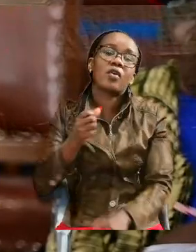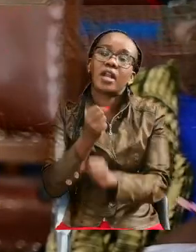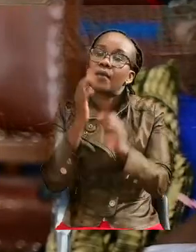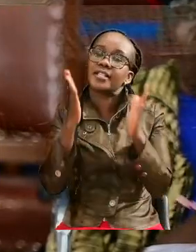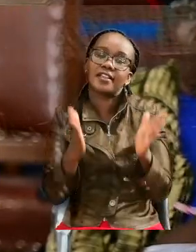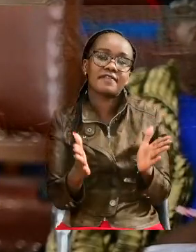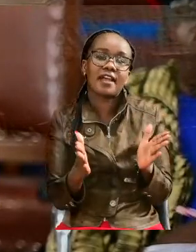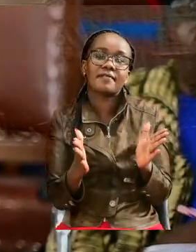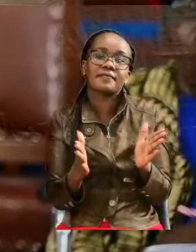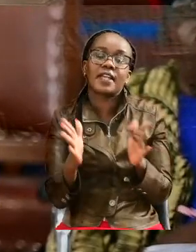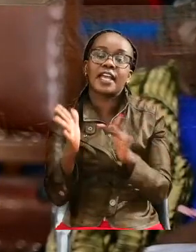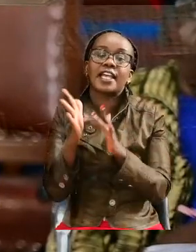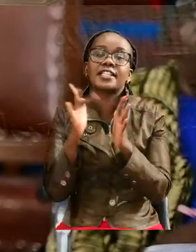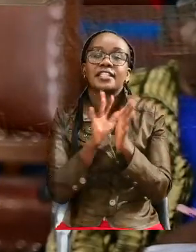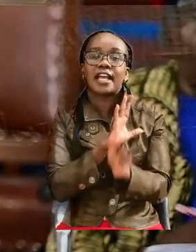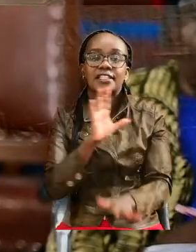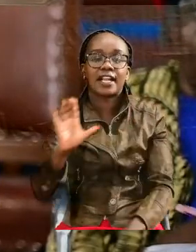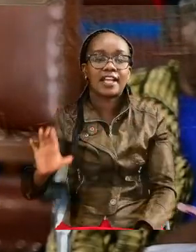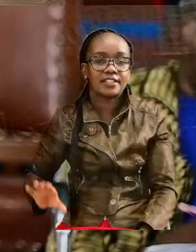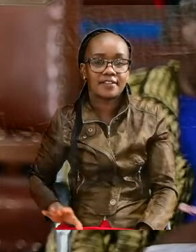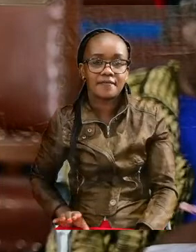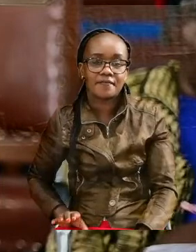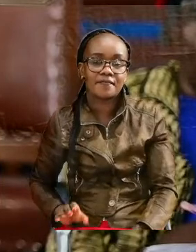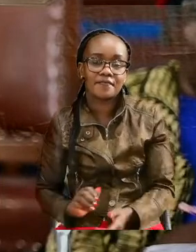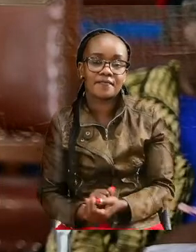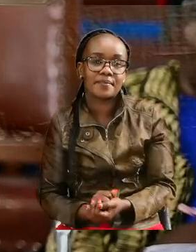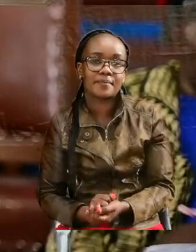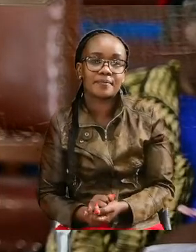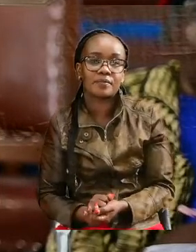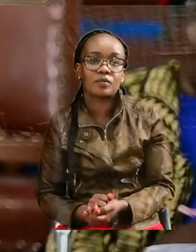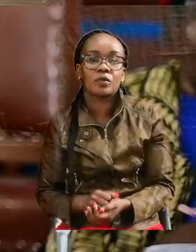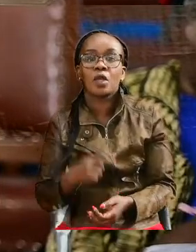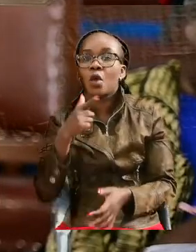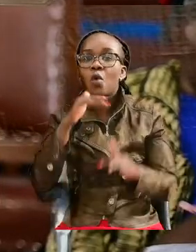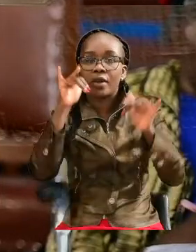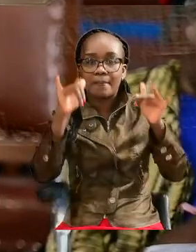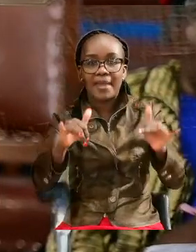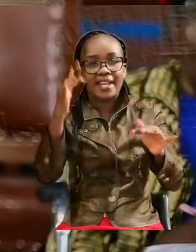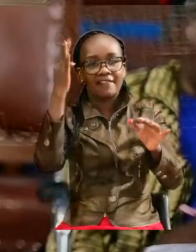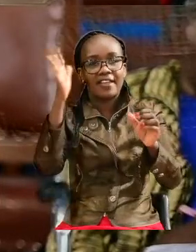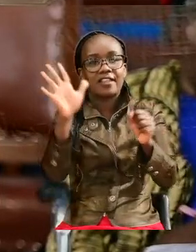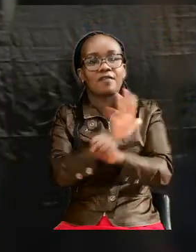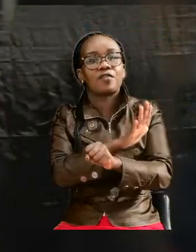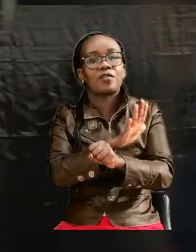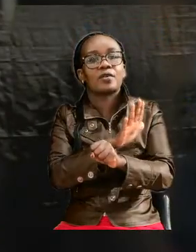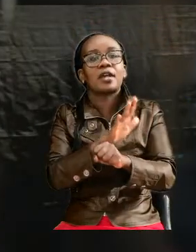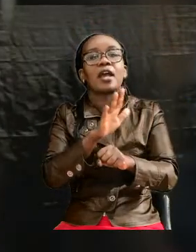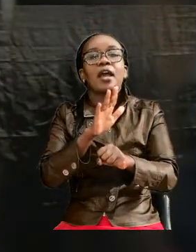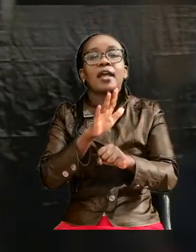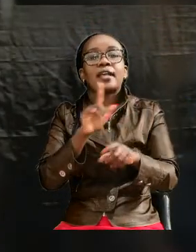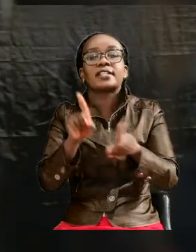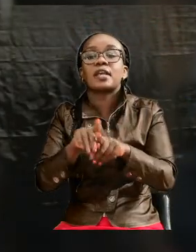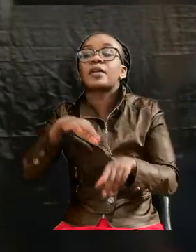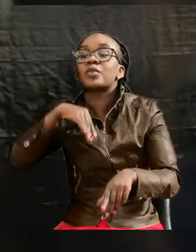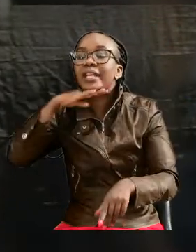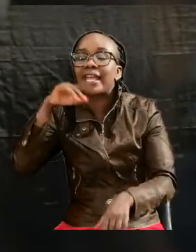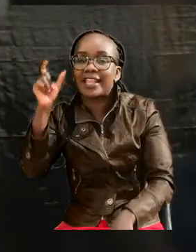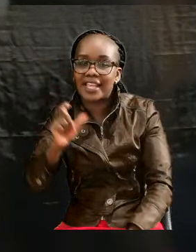Savior, that is Jesus Christ, who remained faithful even unto death on the